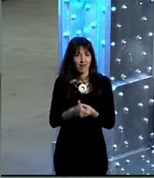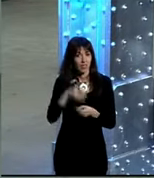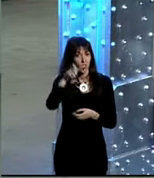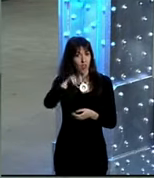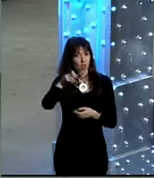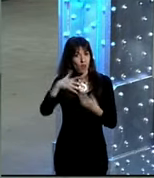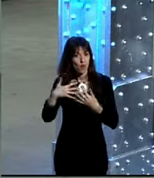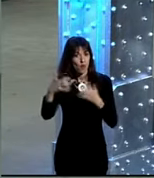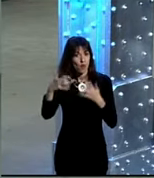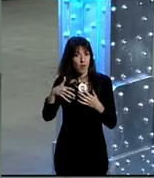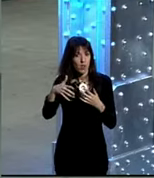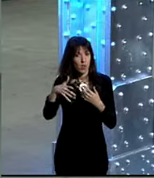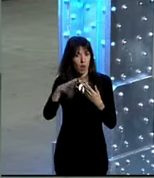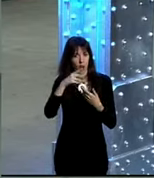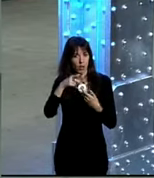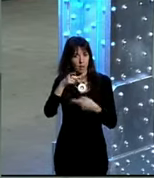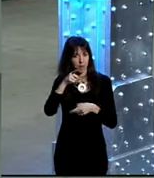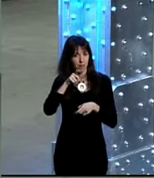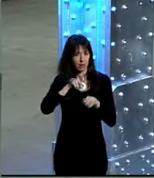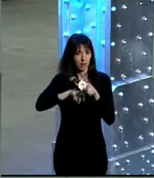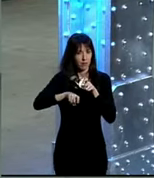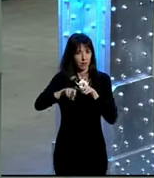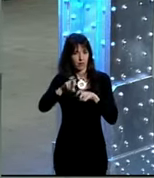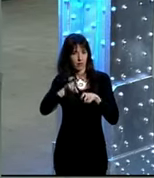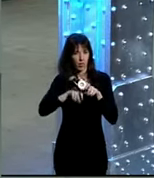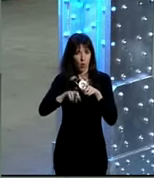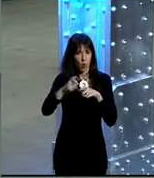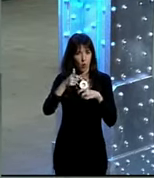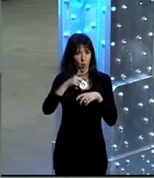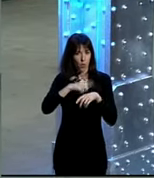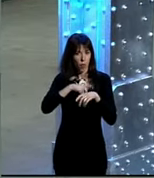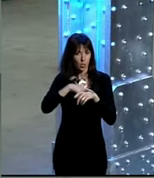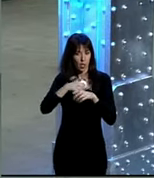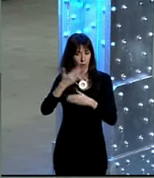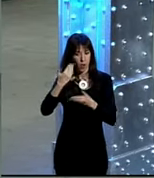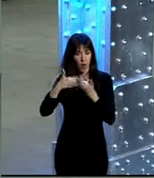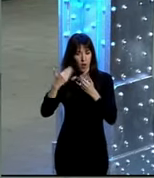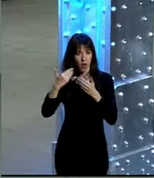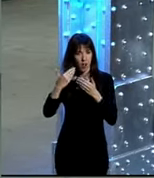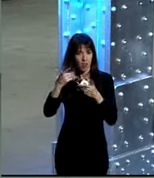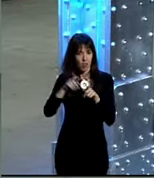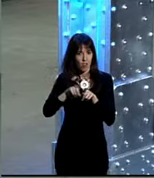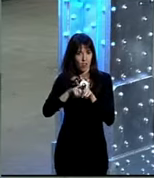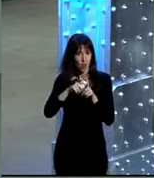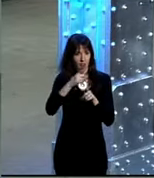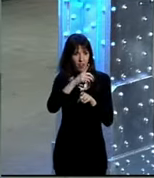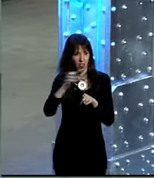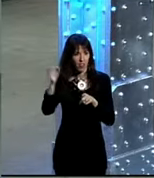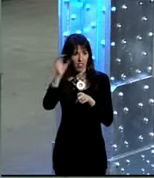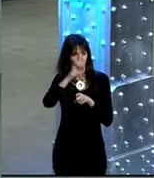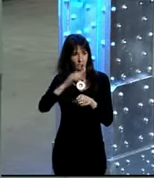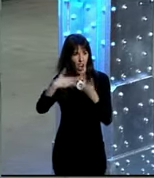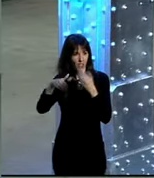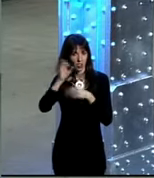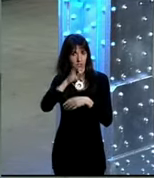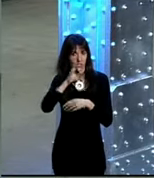into something it was several hundreds of years ago. This is a Shakespearean theatre. It probably looked